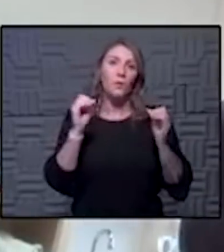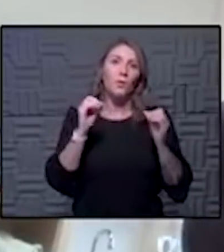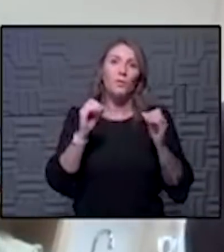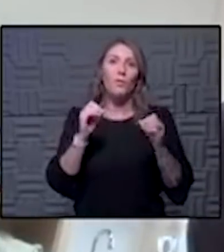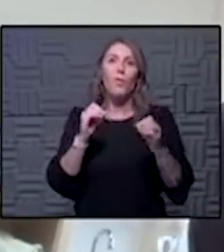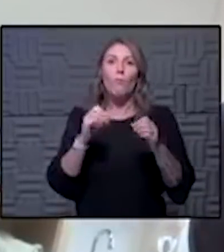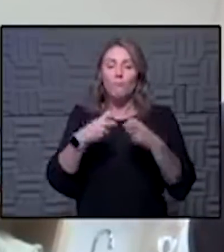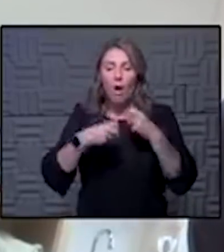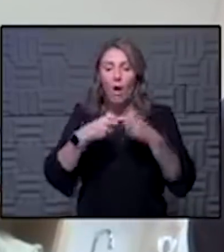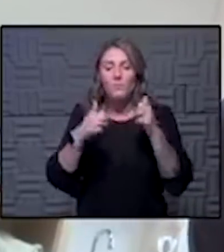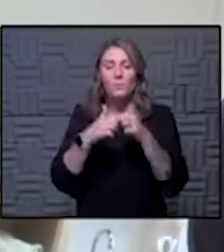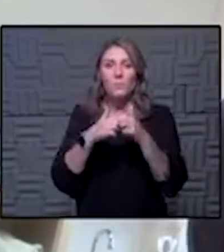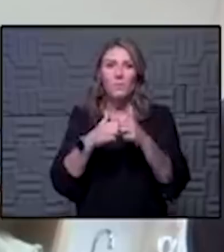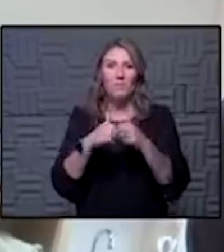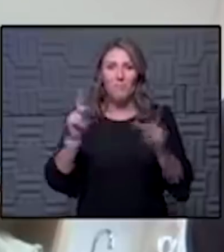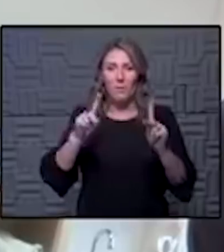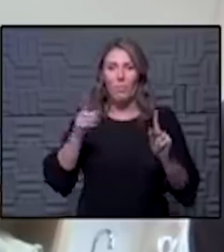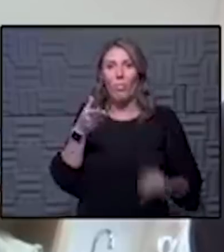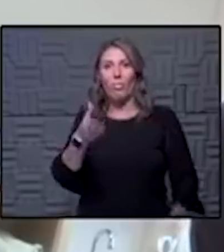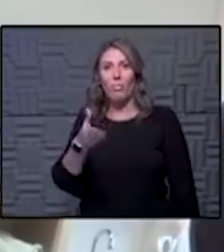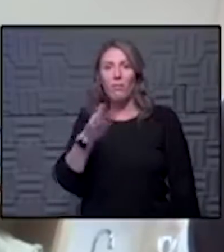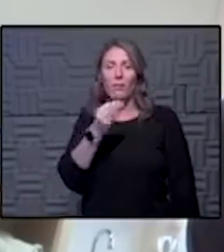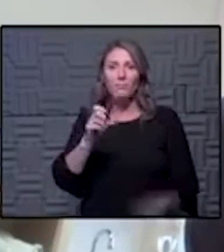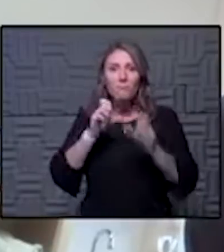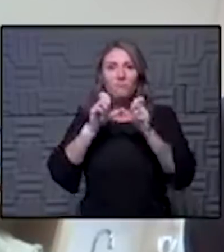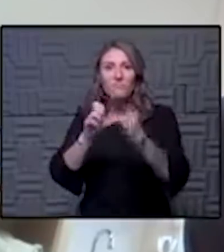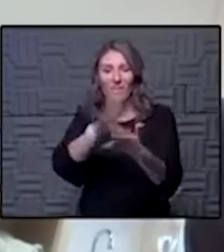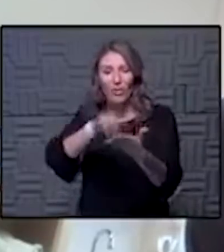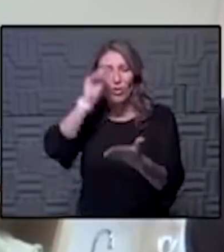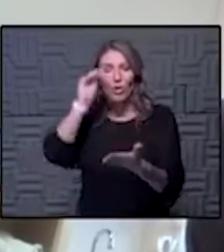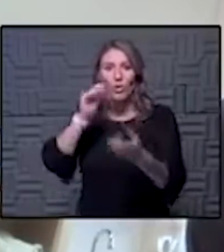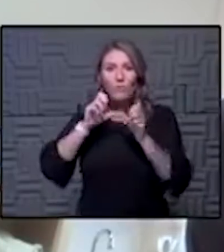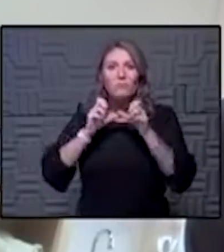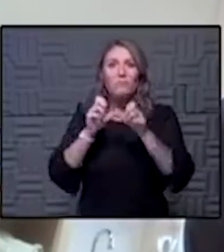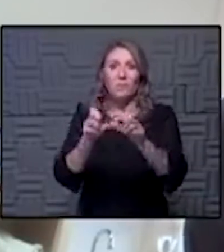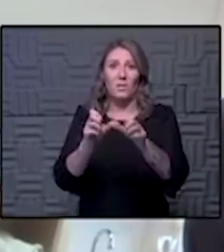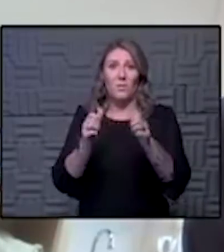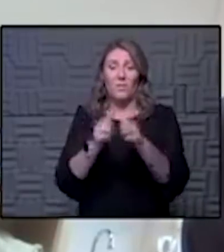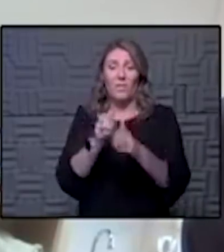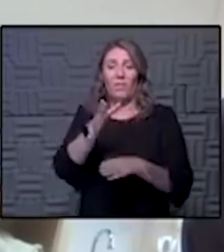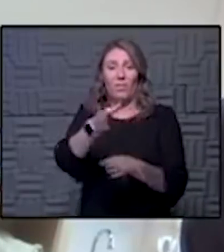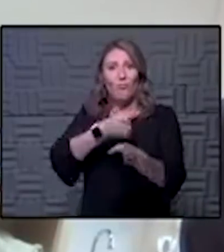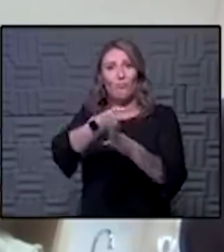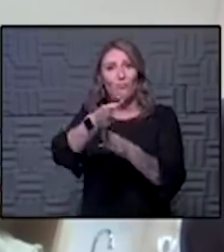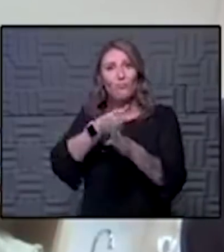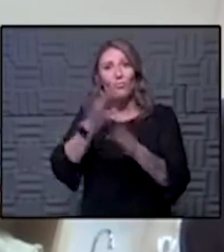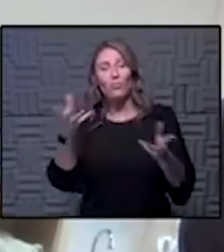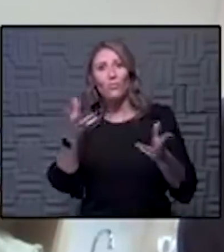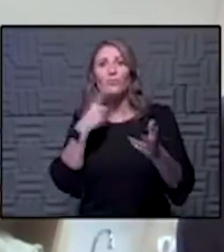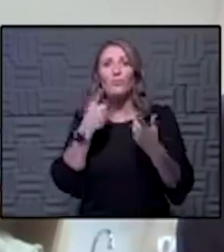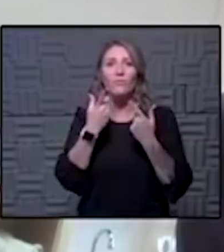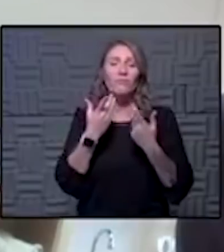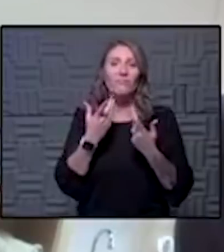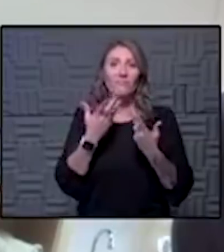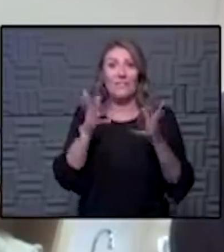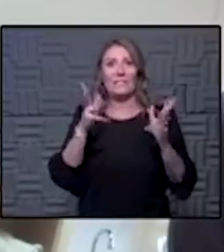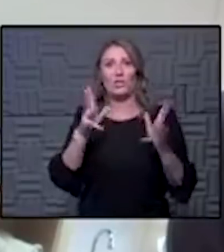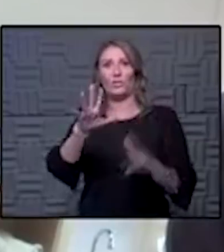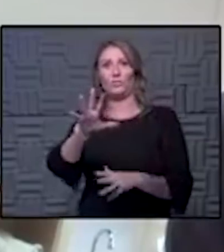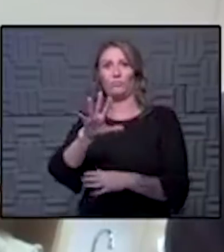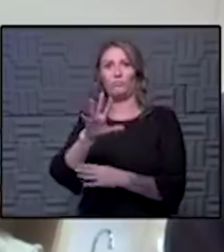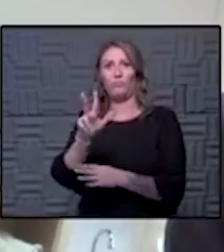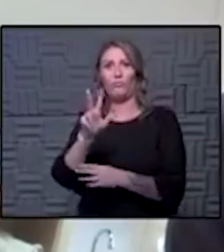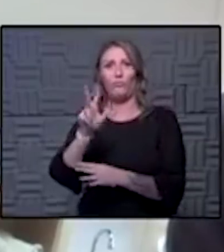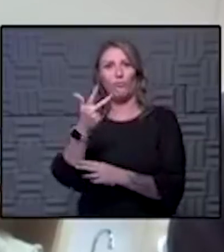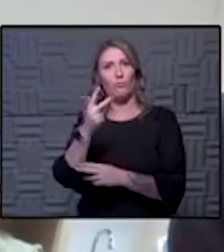So we're very grateful that we're continuing to have our learners proceeding along their pathway to finishing their third year.